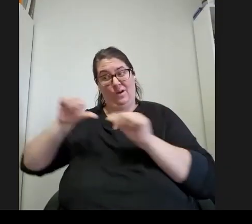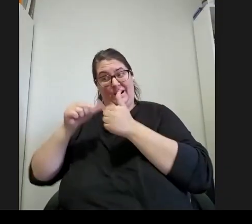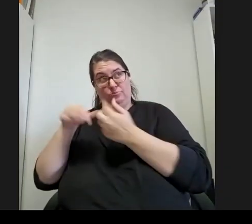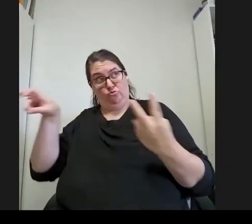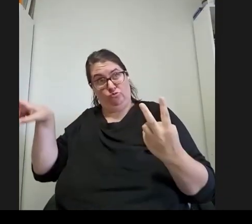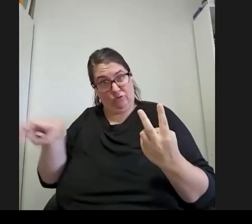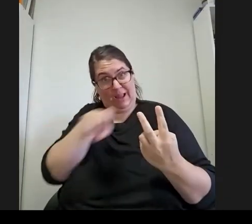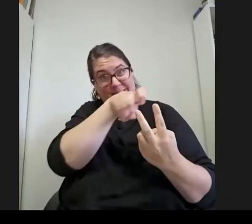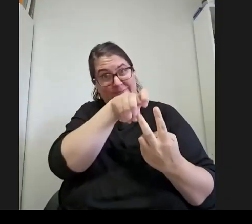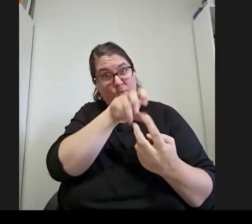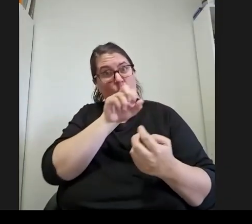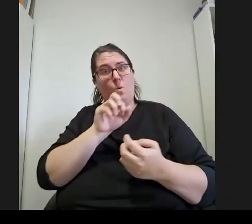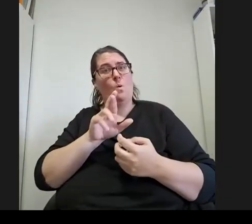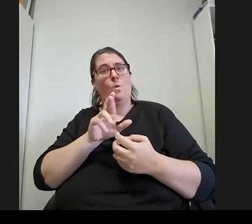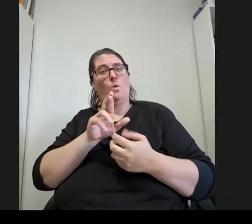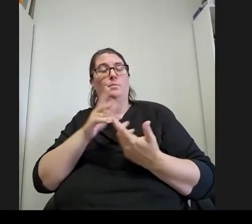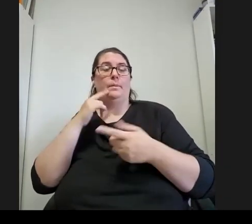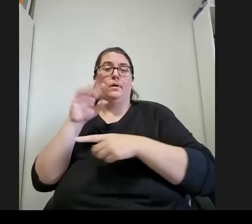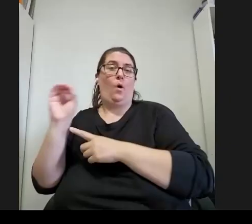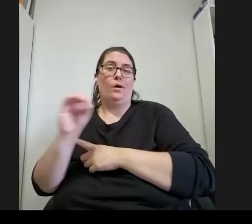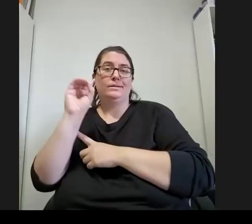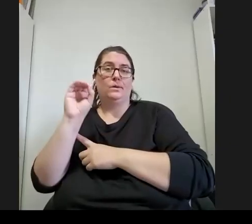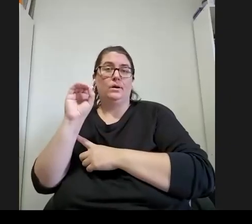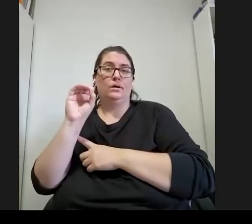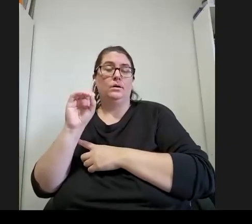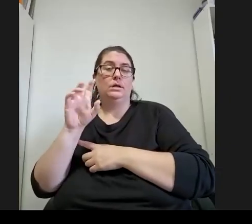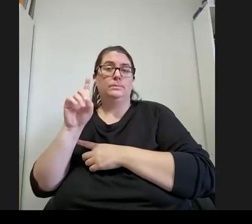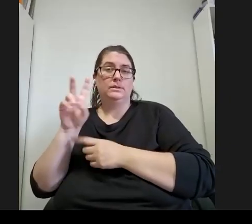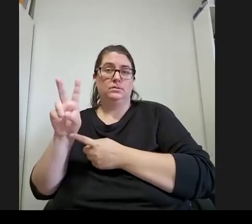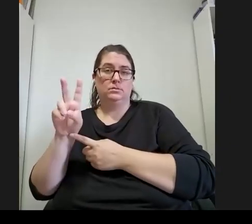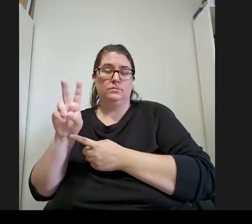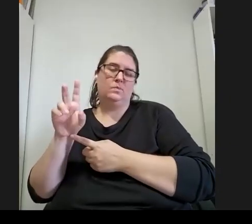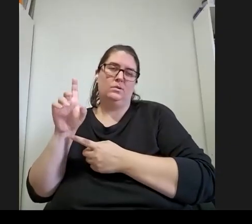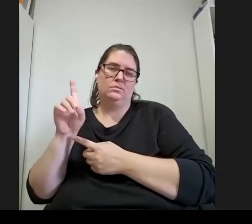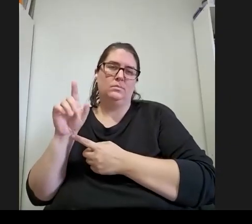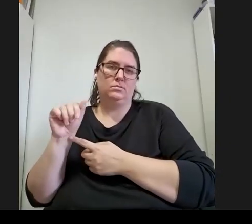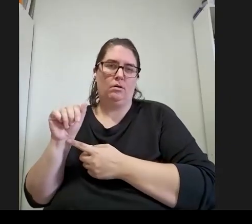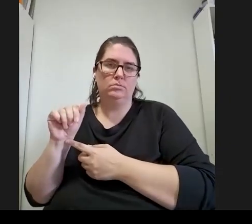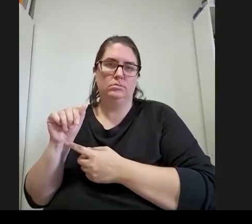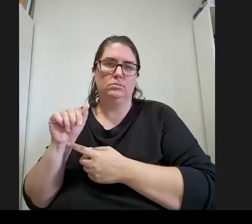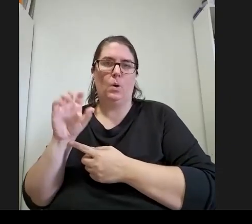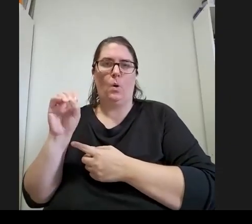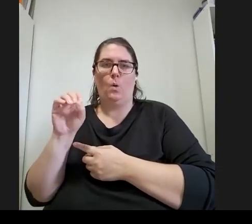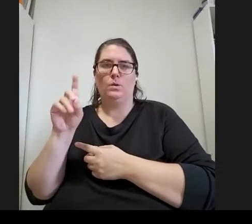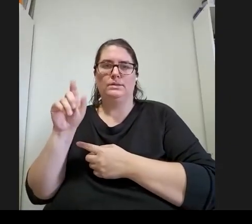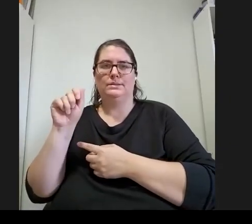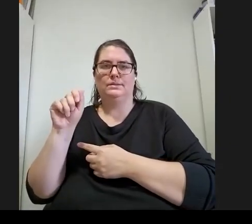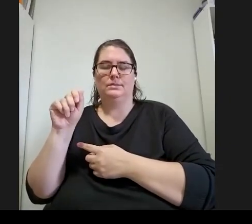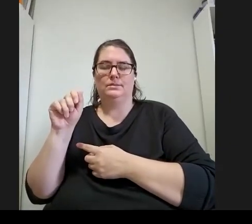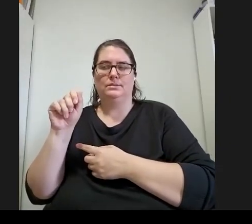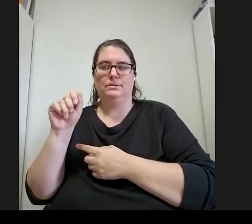transition from, for example, the Ontario Domestic Assault Risk Assessment, so the ODERA assessment, to the